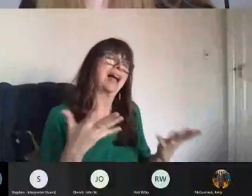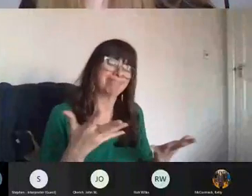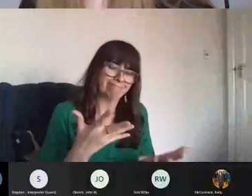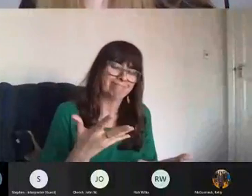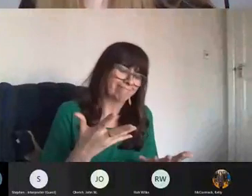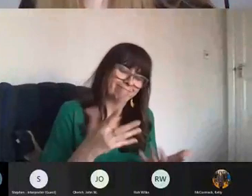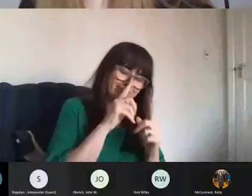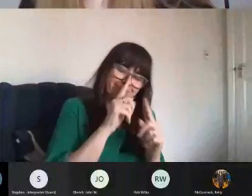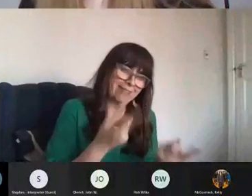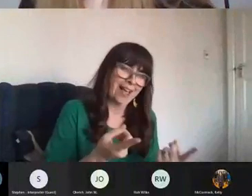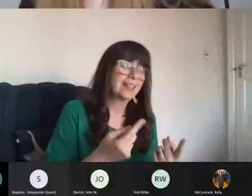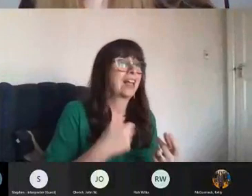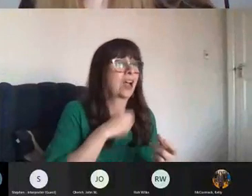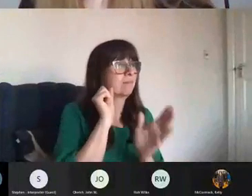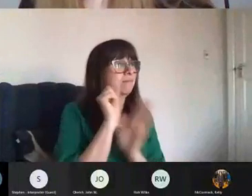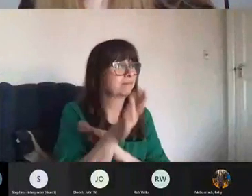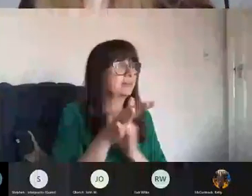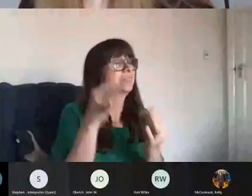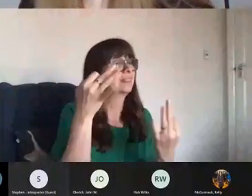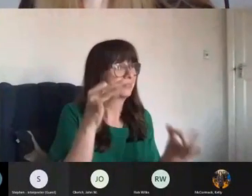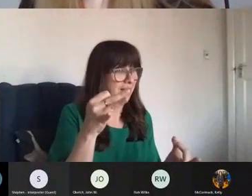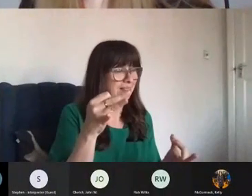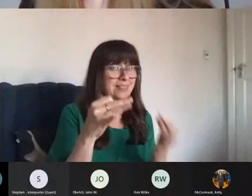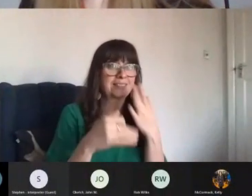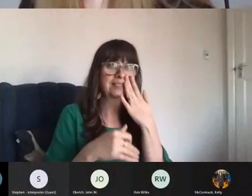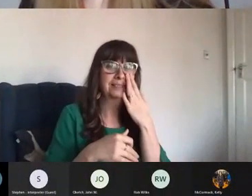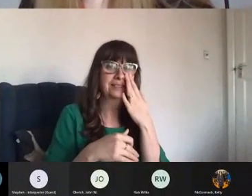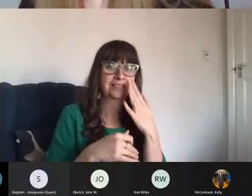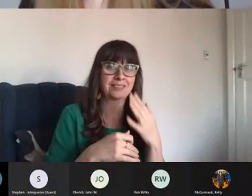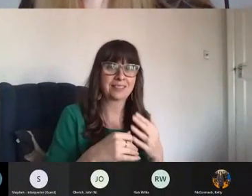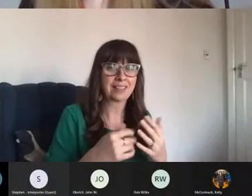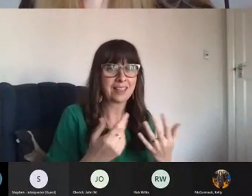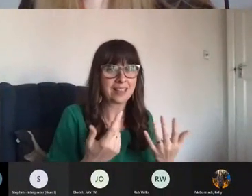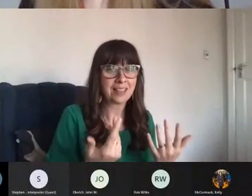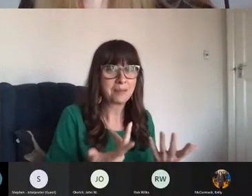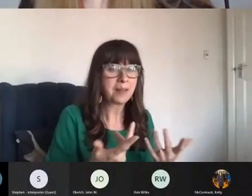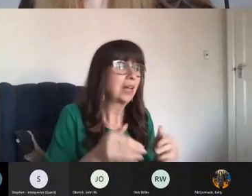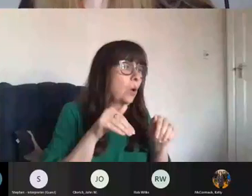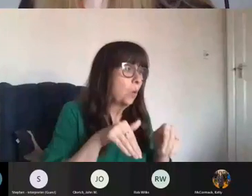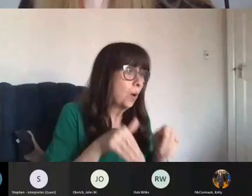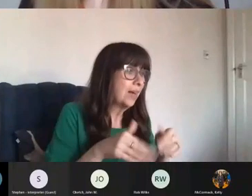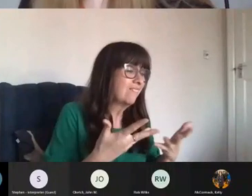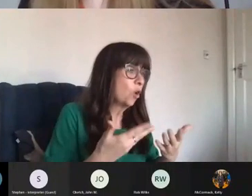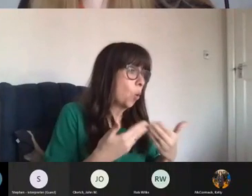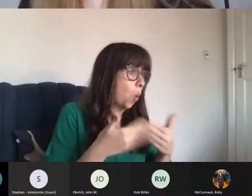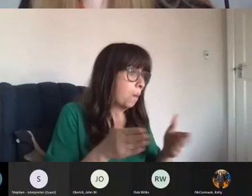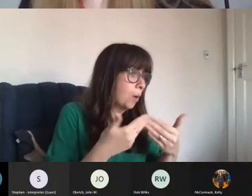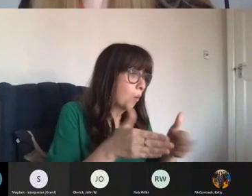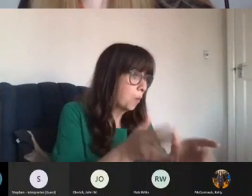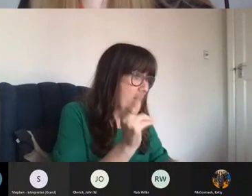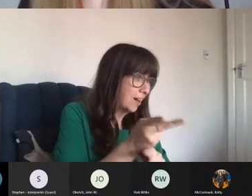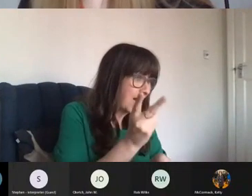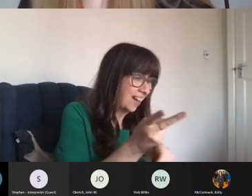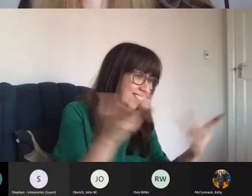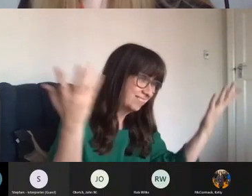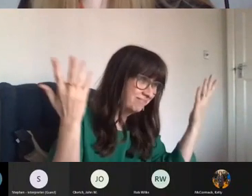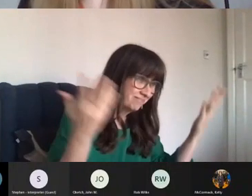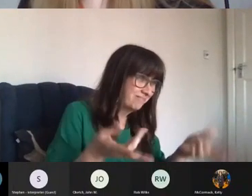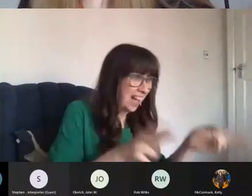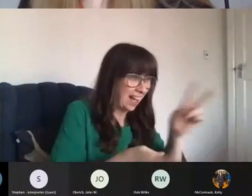sure that you do get a certificate, but that all depends on this unlocking process. So once